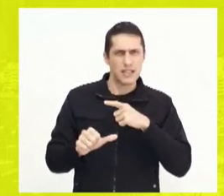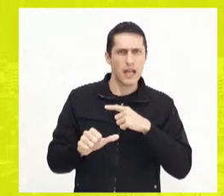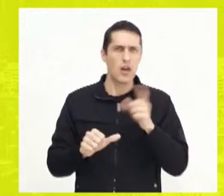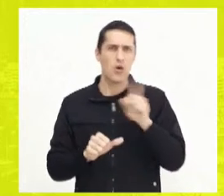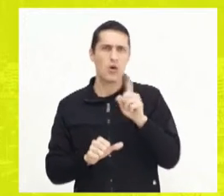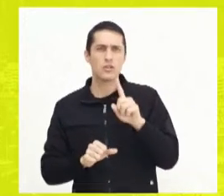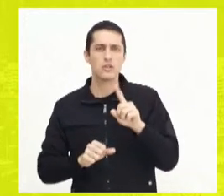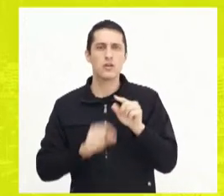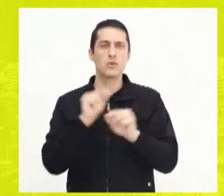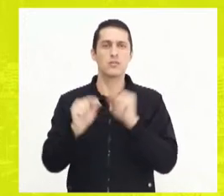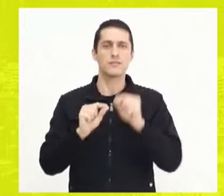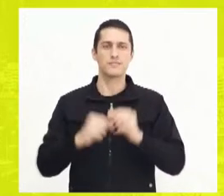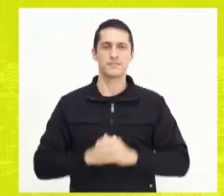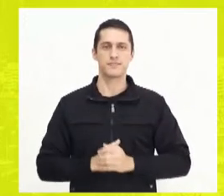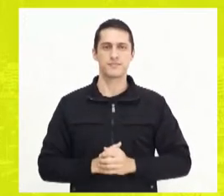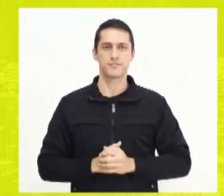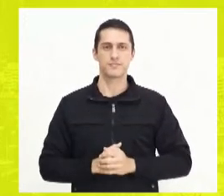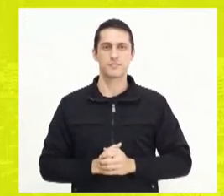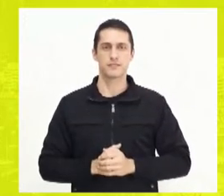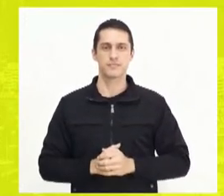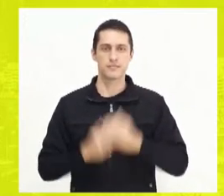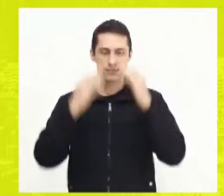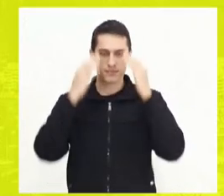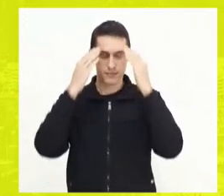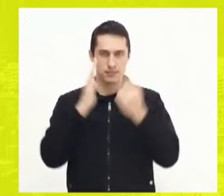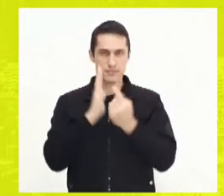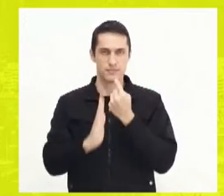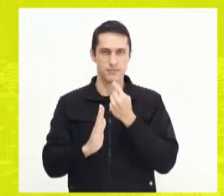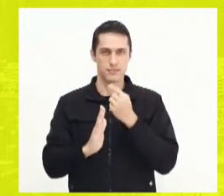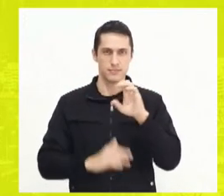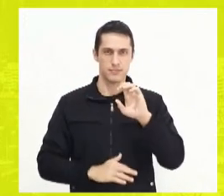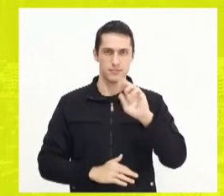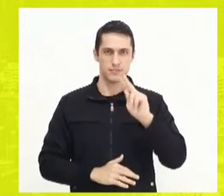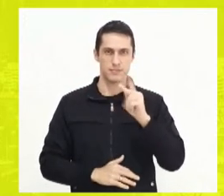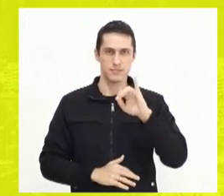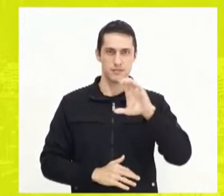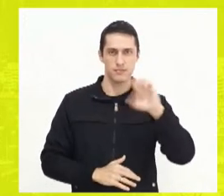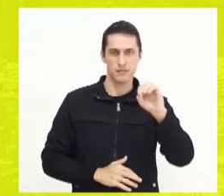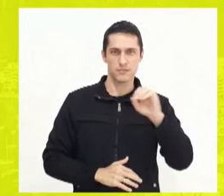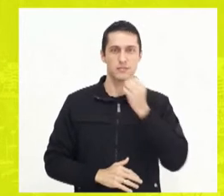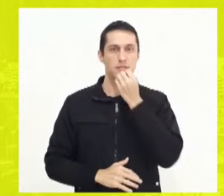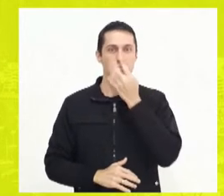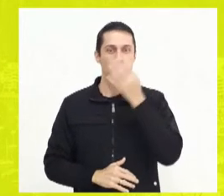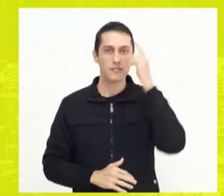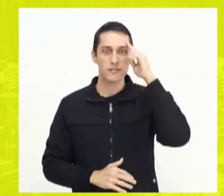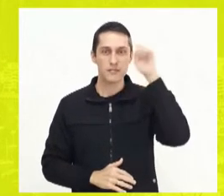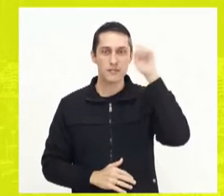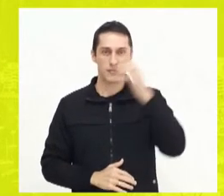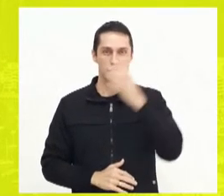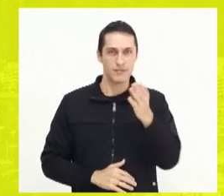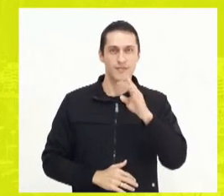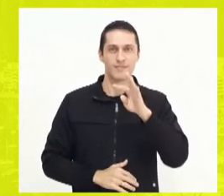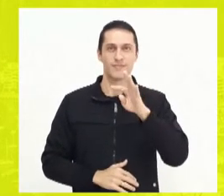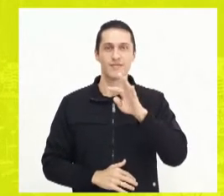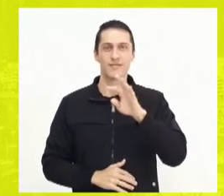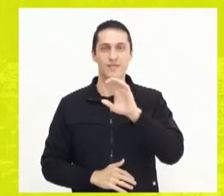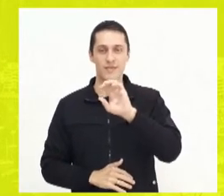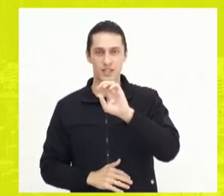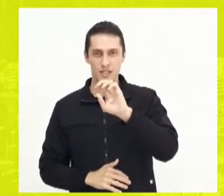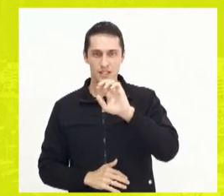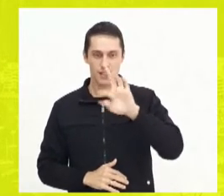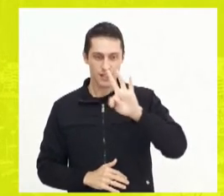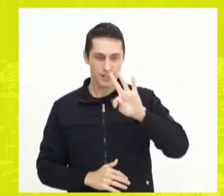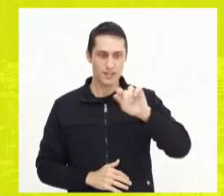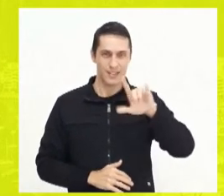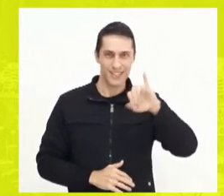or you you don't think so thank you for the question shiku good morning good morning talitha good morning everyone who's listening to